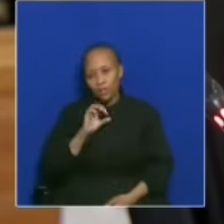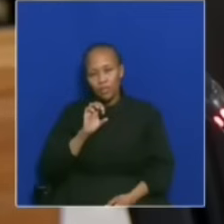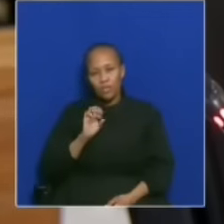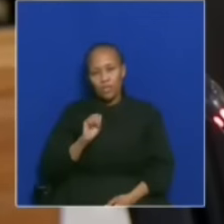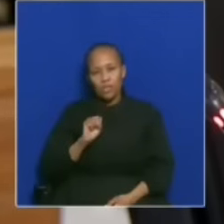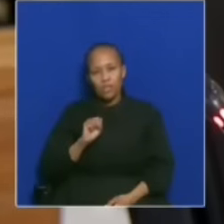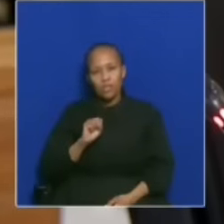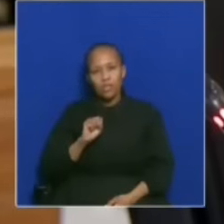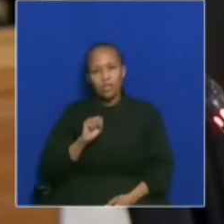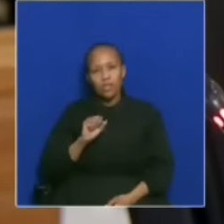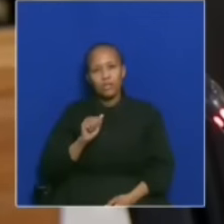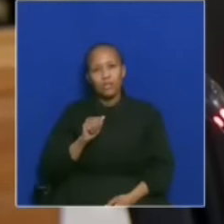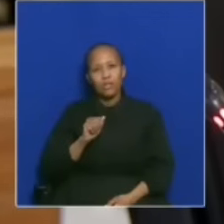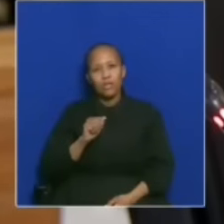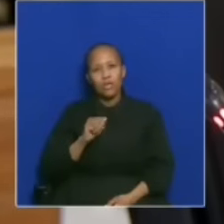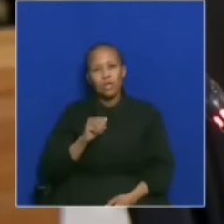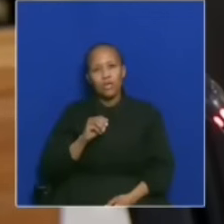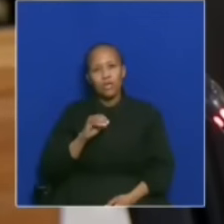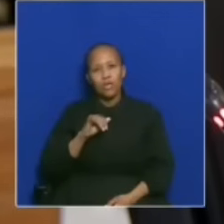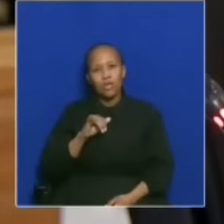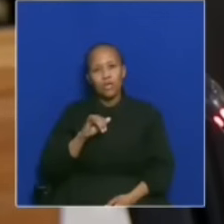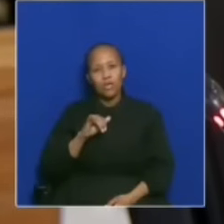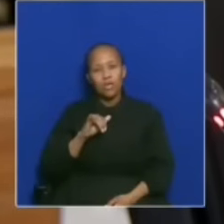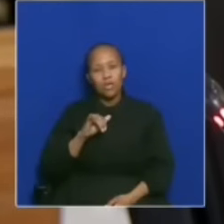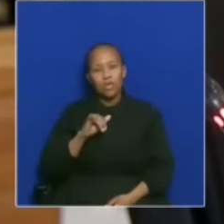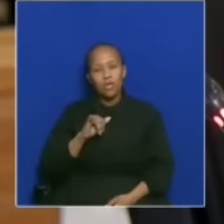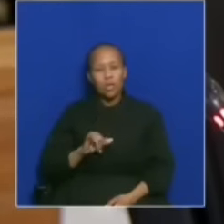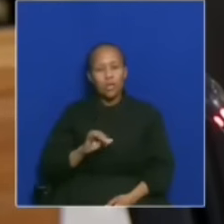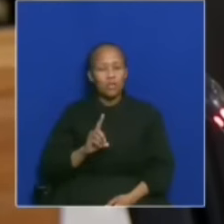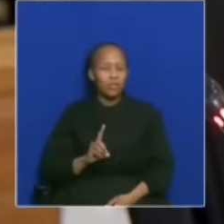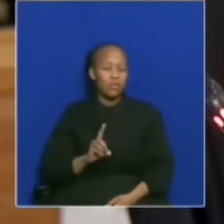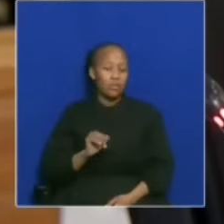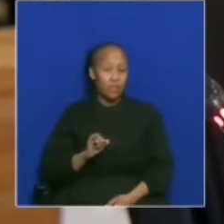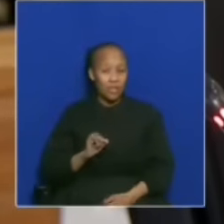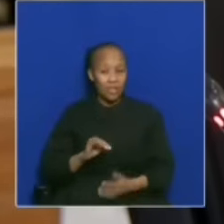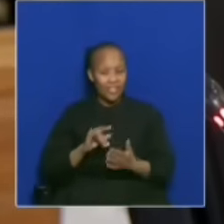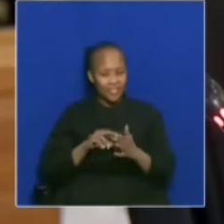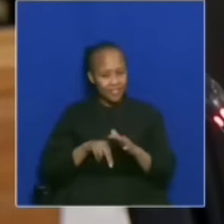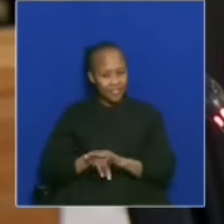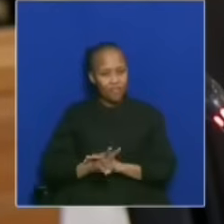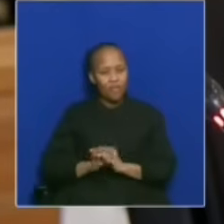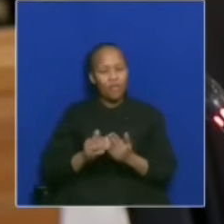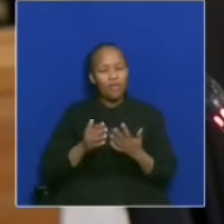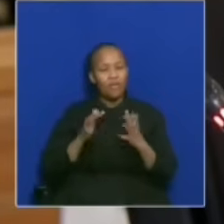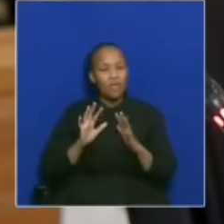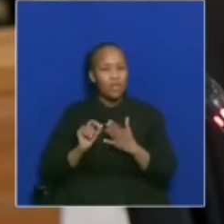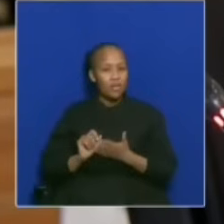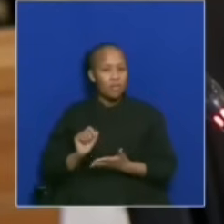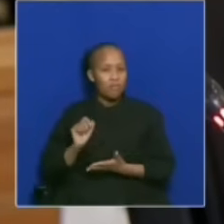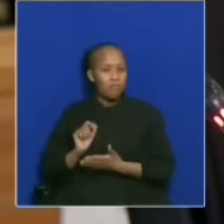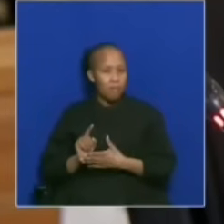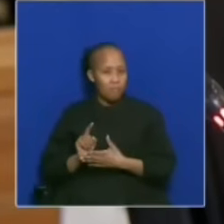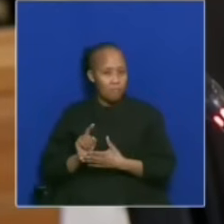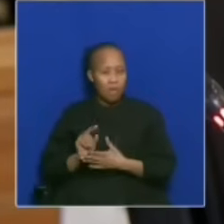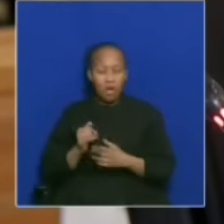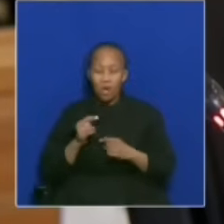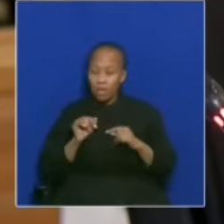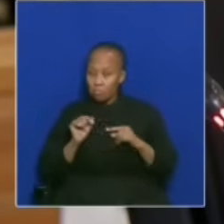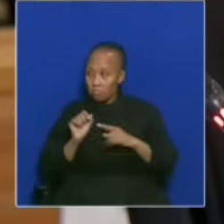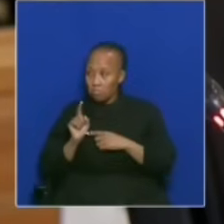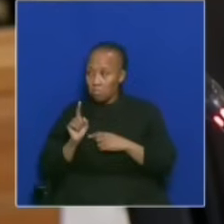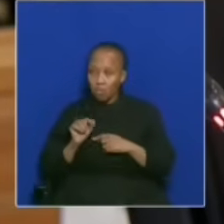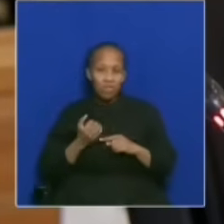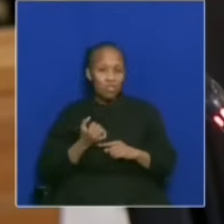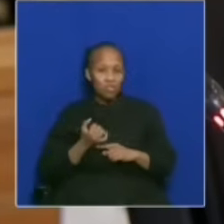because it's a video that he sends of Mr. Ptorius next